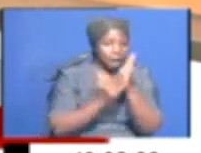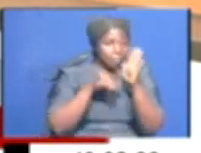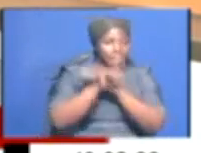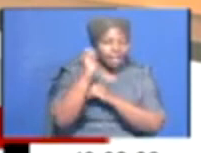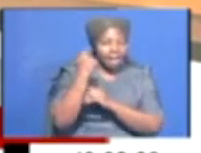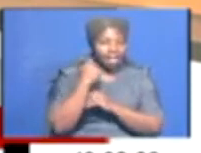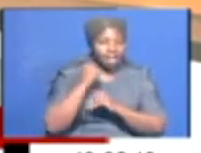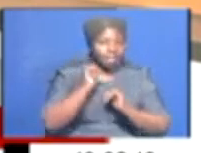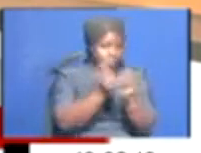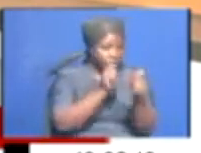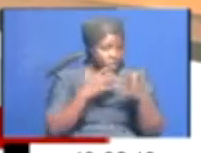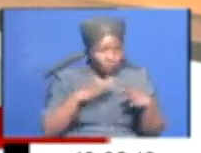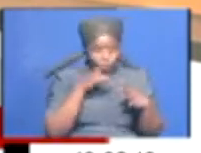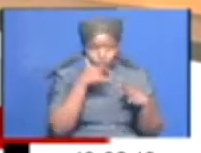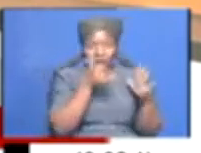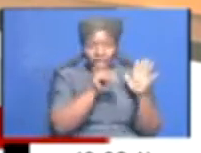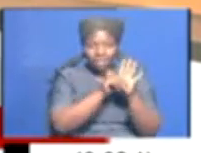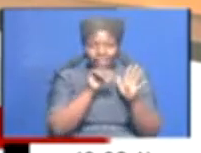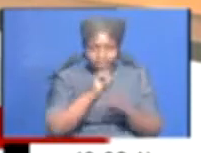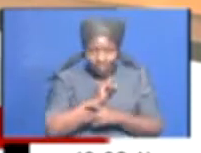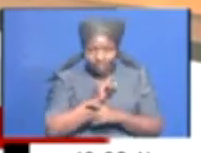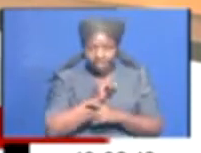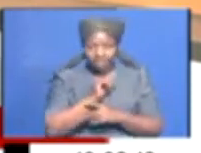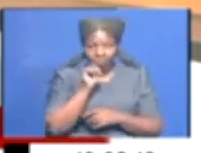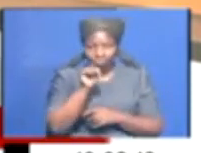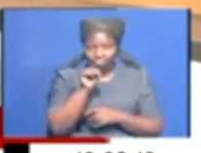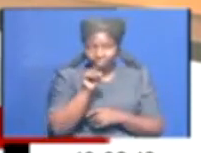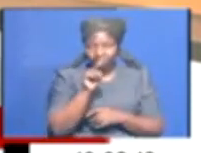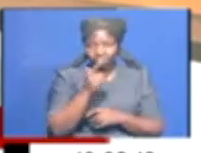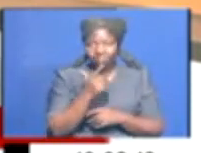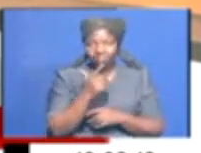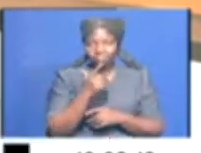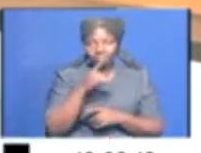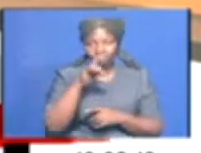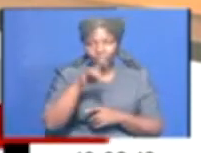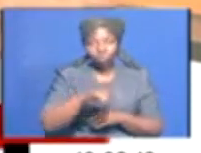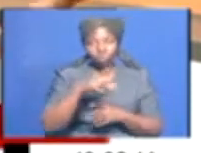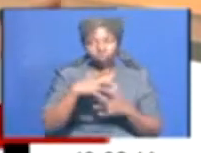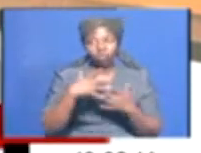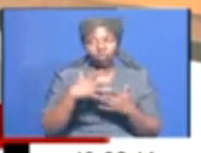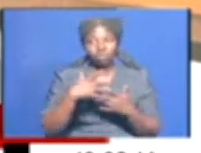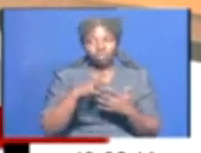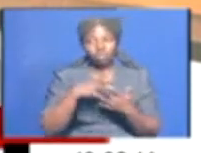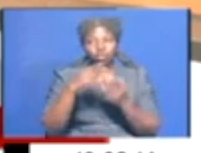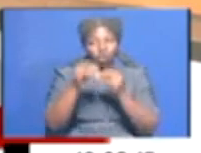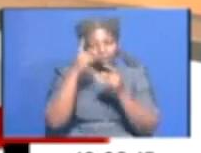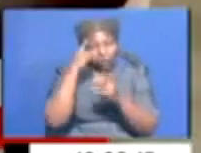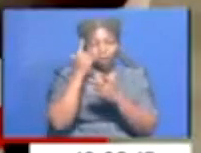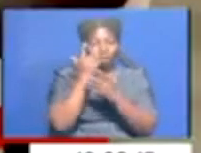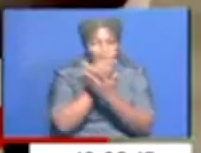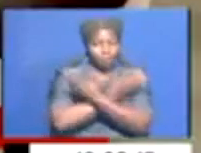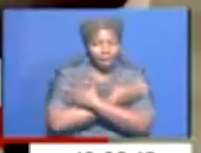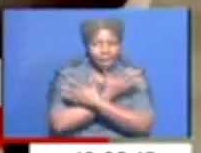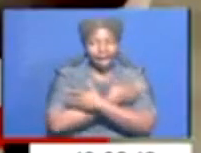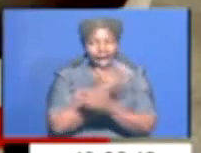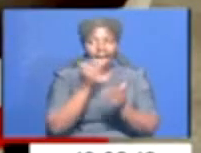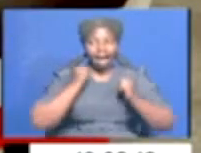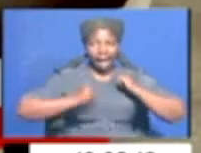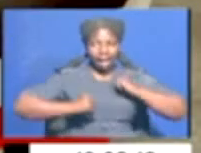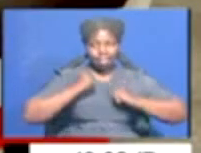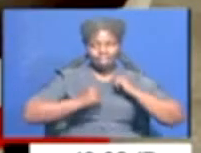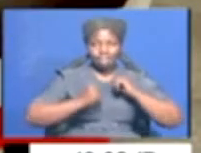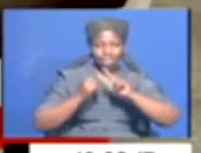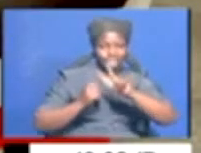are identified are in studio with me for para athletics. And on my immediate left, we have got